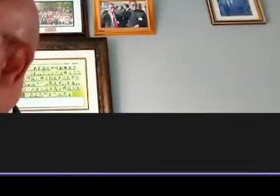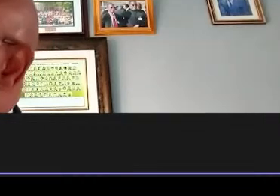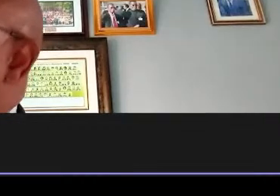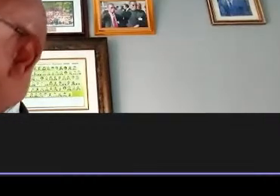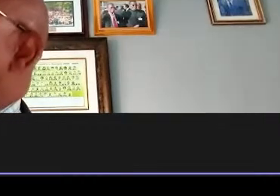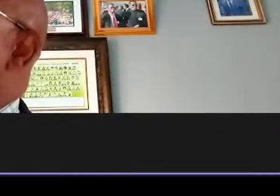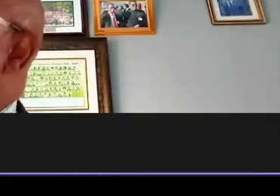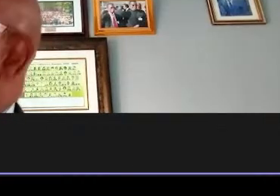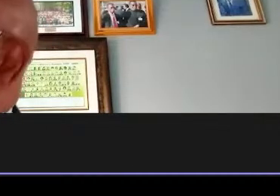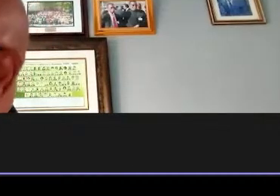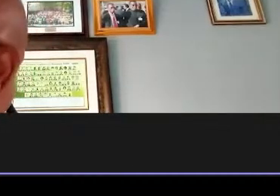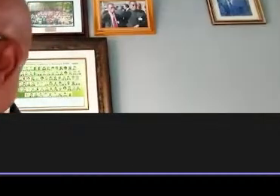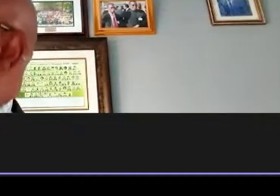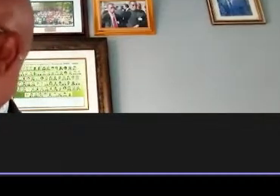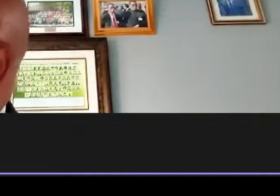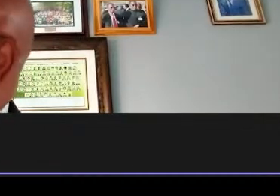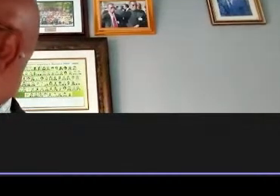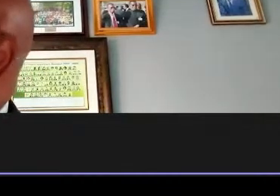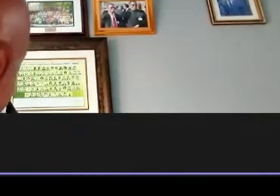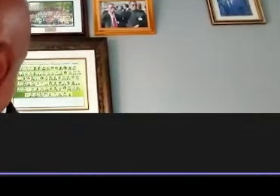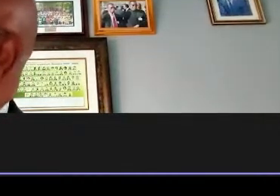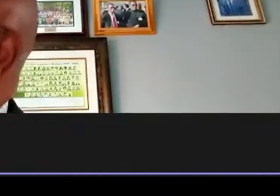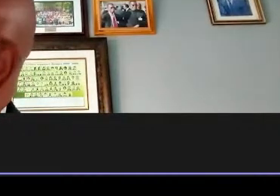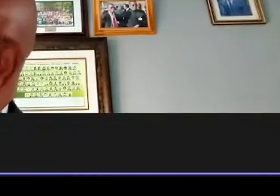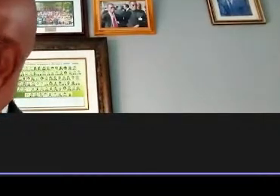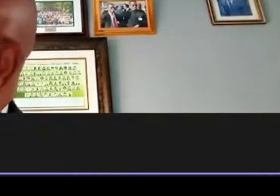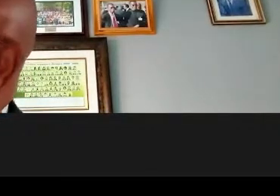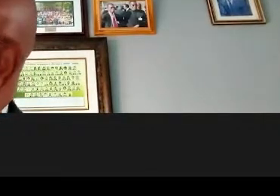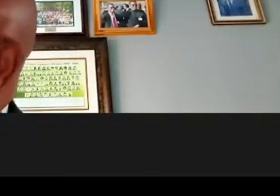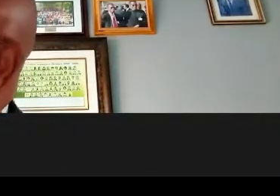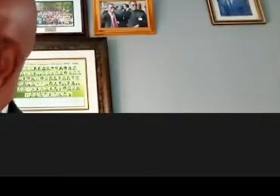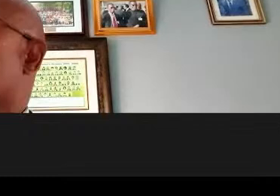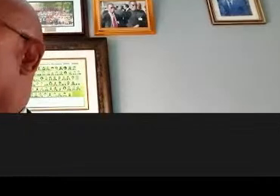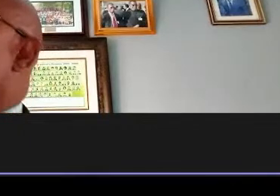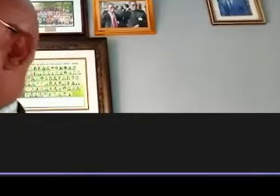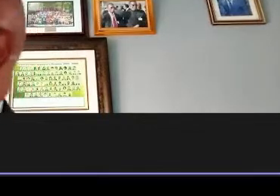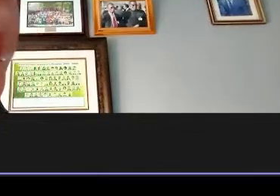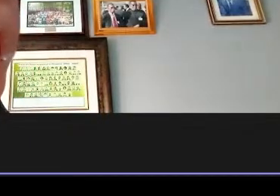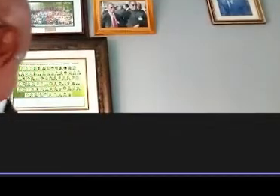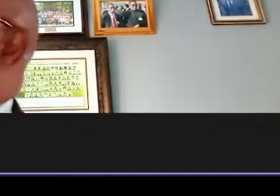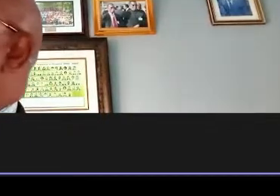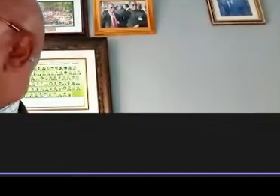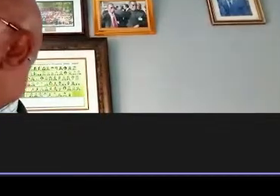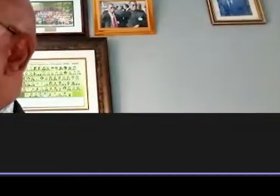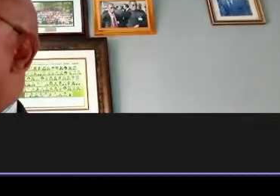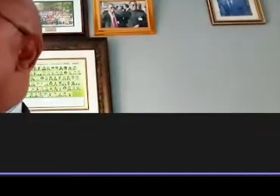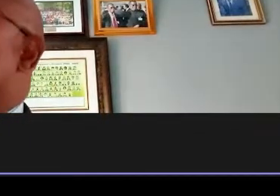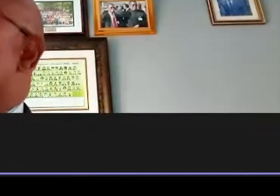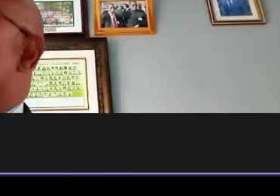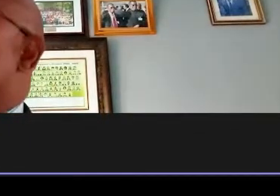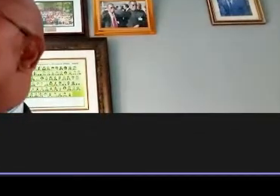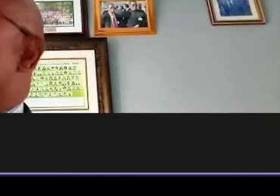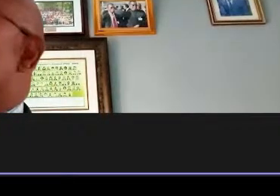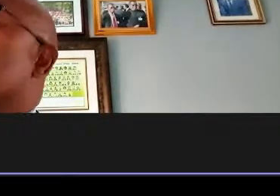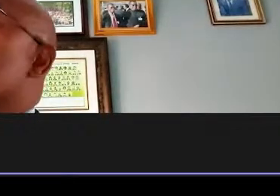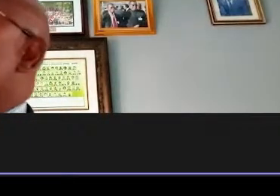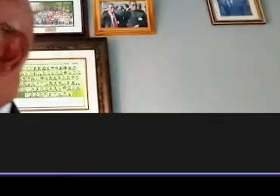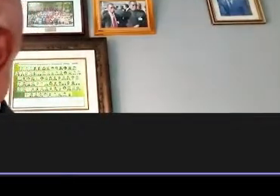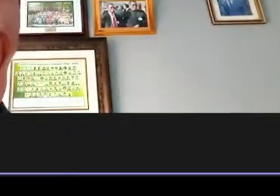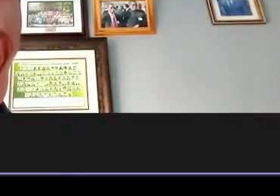after billions of rands could not be accounted for. The departments, which by March had